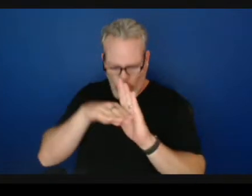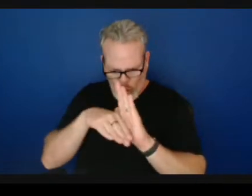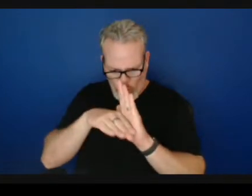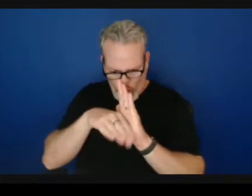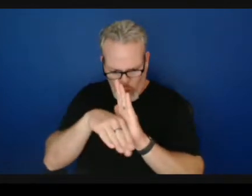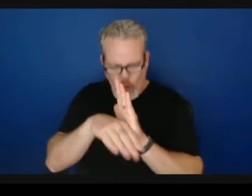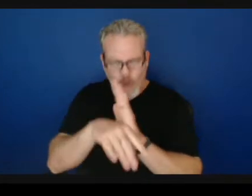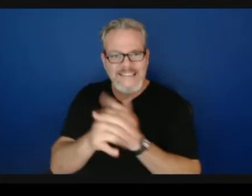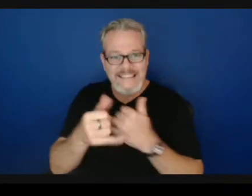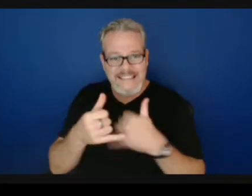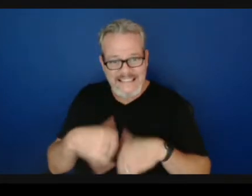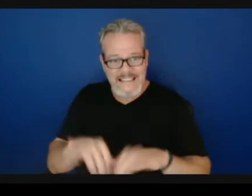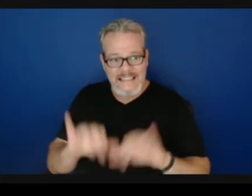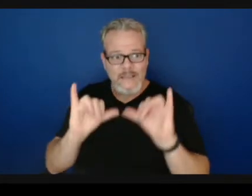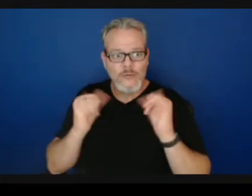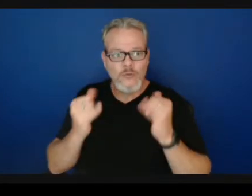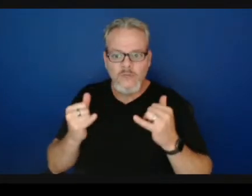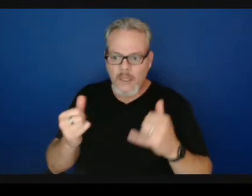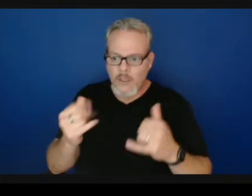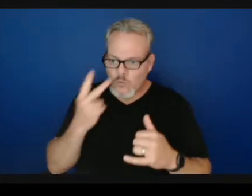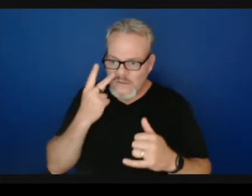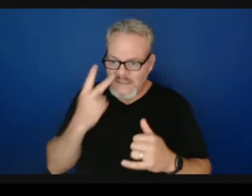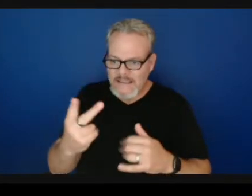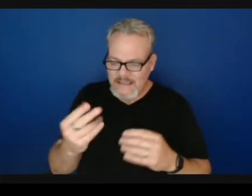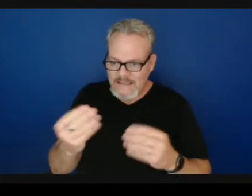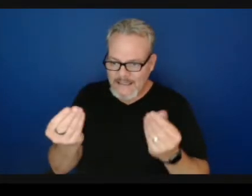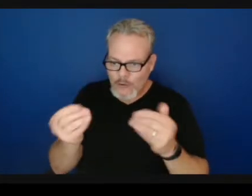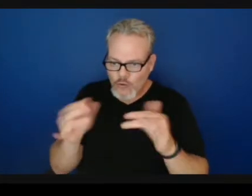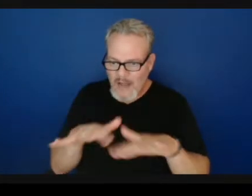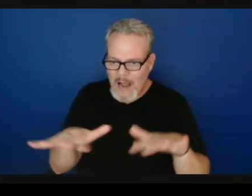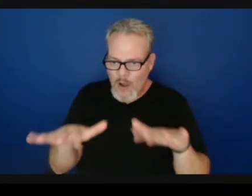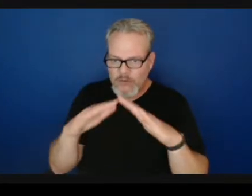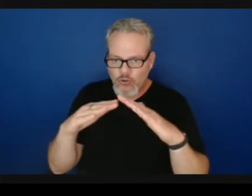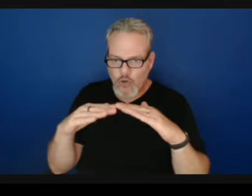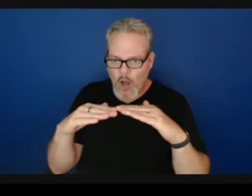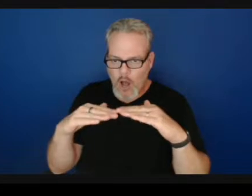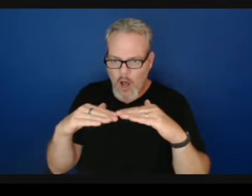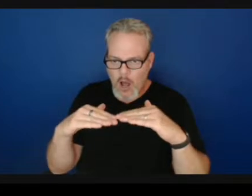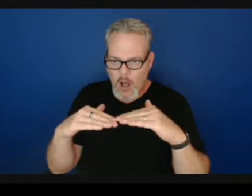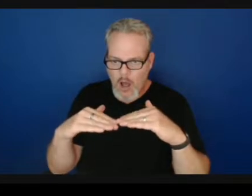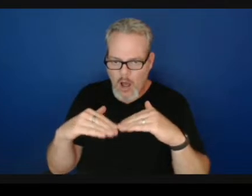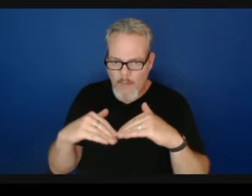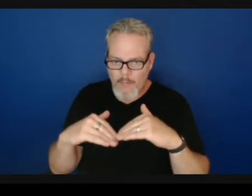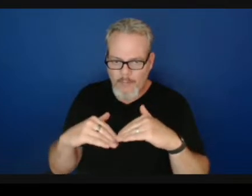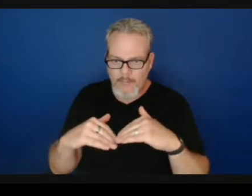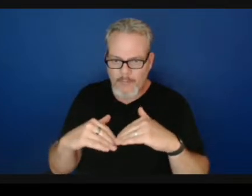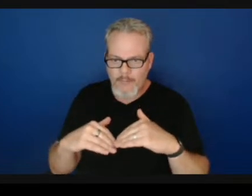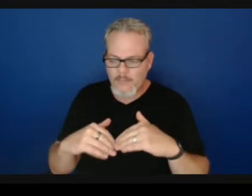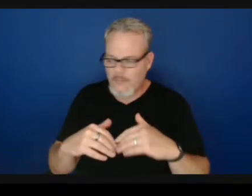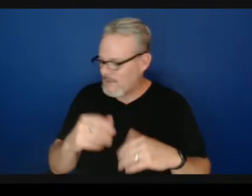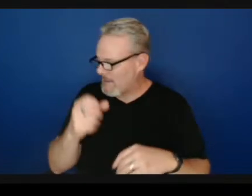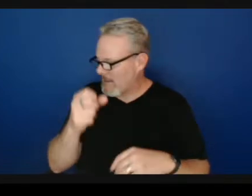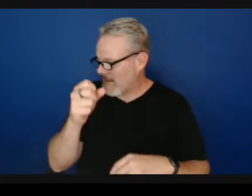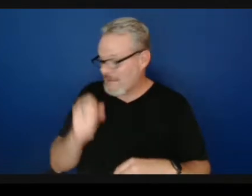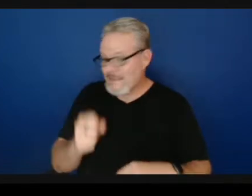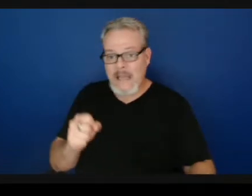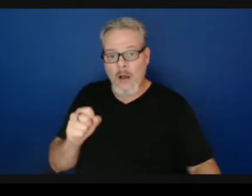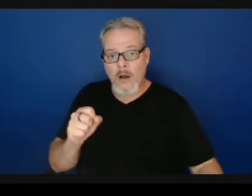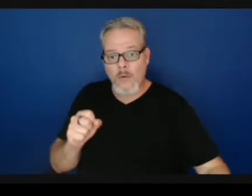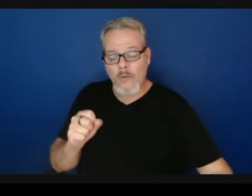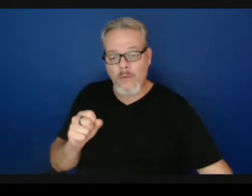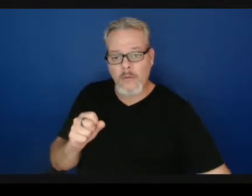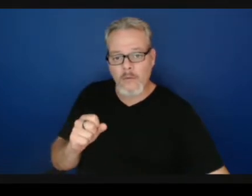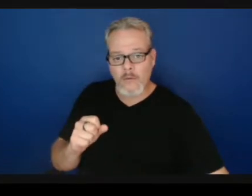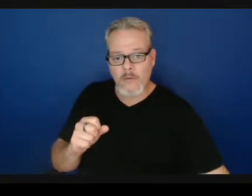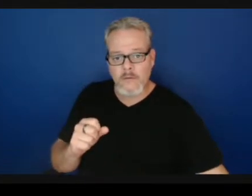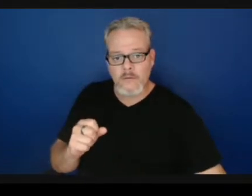Even today, we saw that the ground is still dropping down, right? The north-south component showed that as